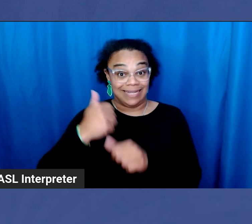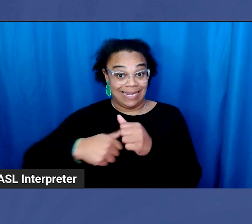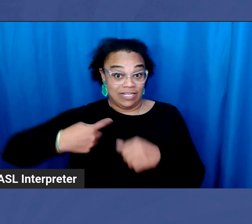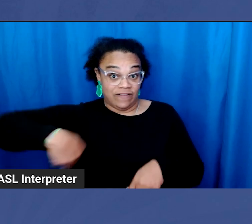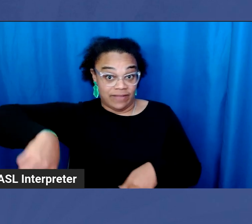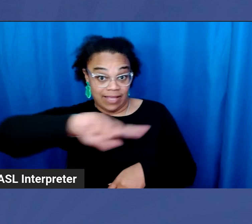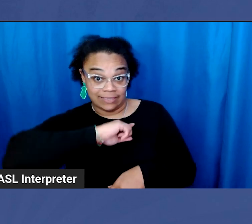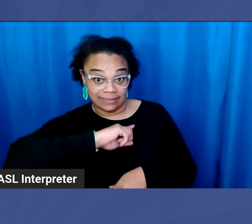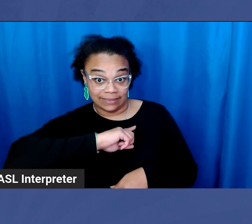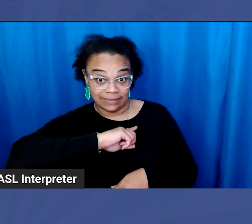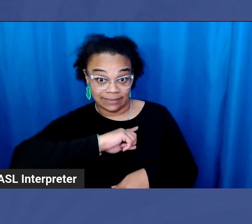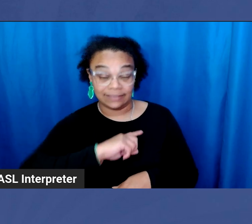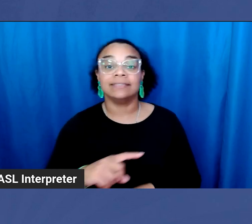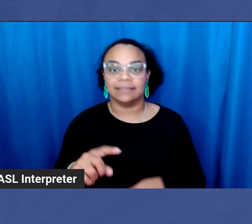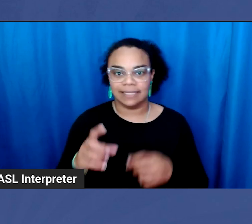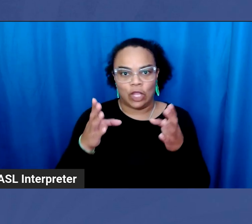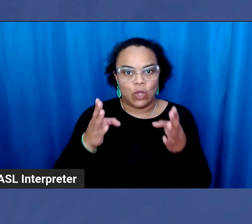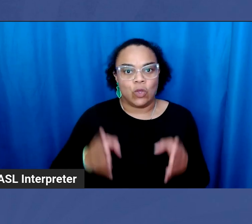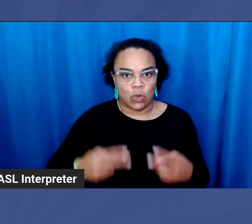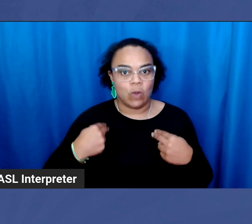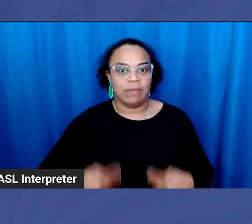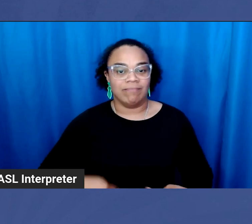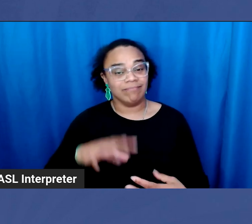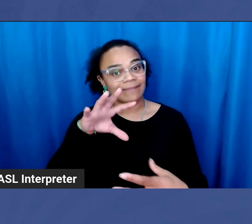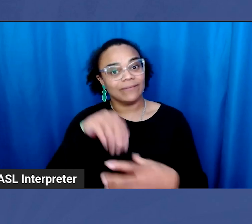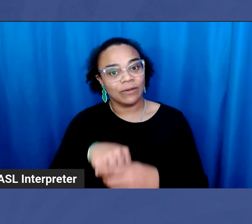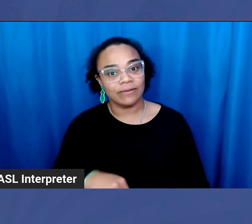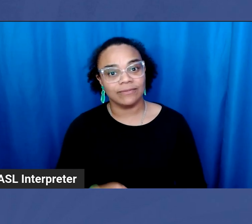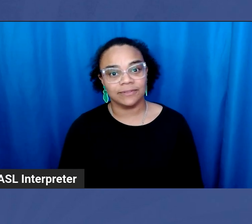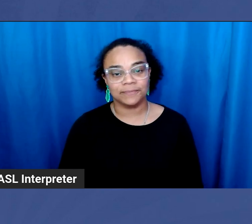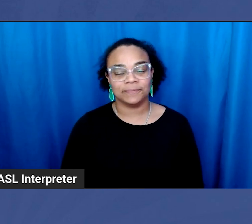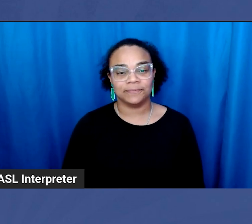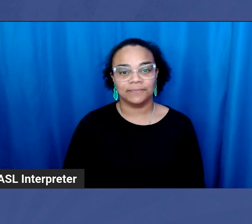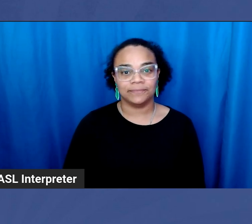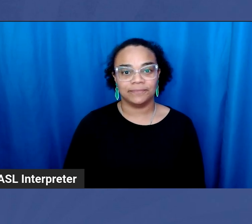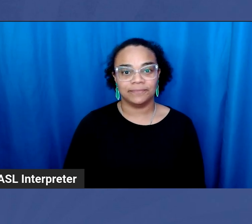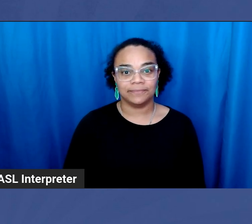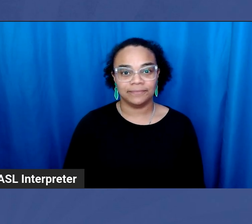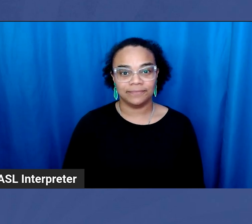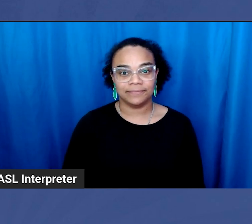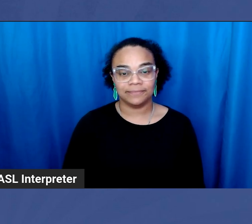us is a human involved.